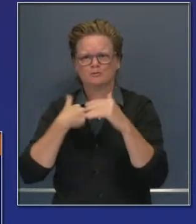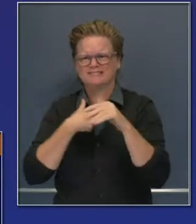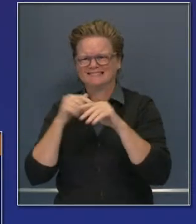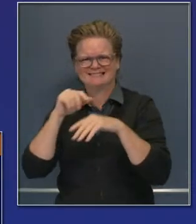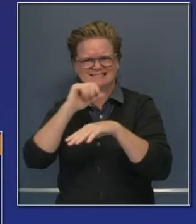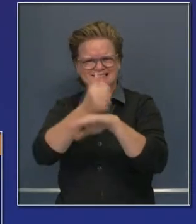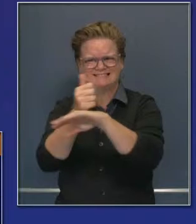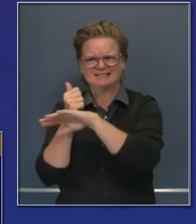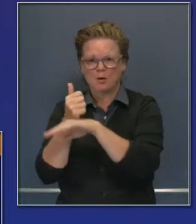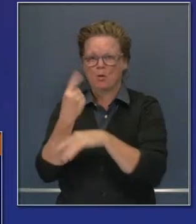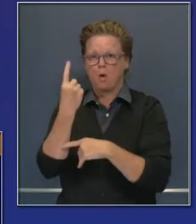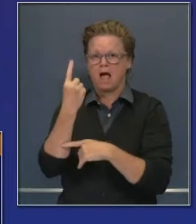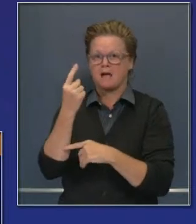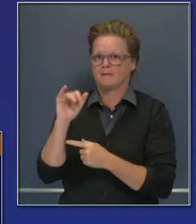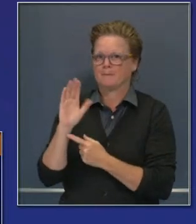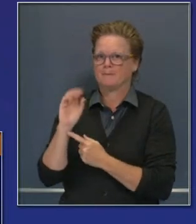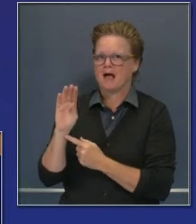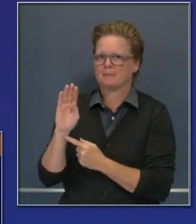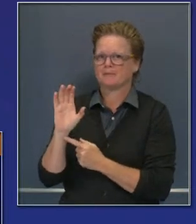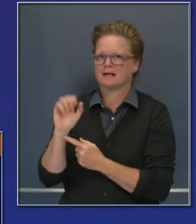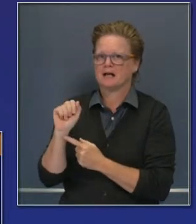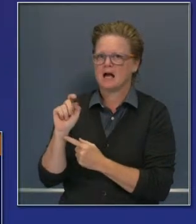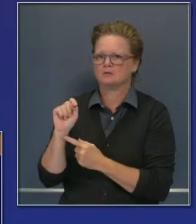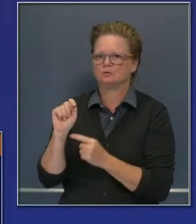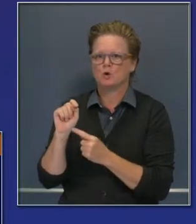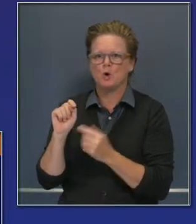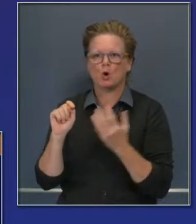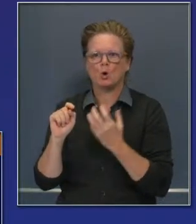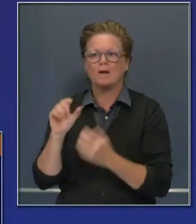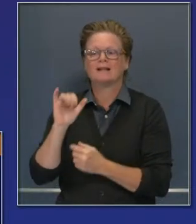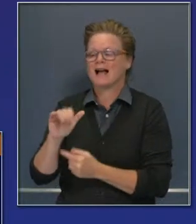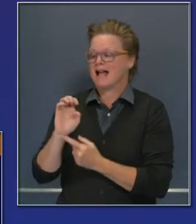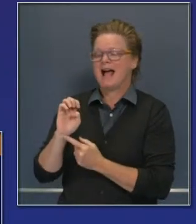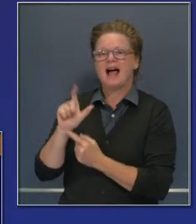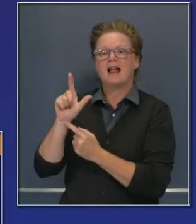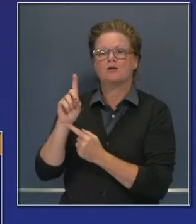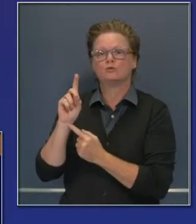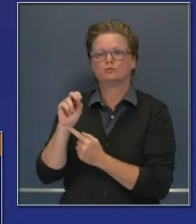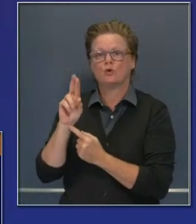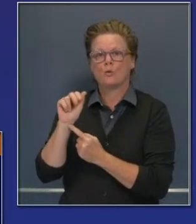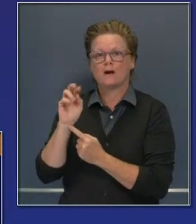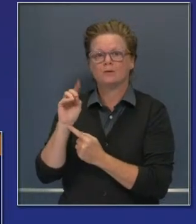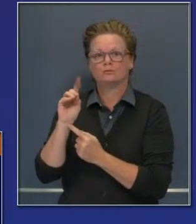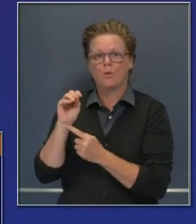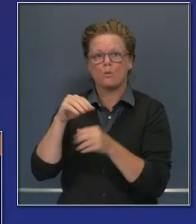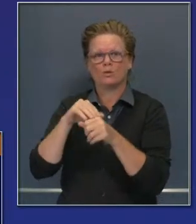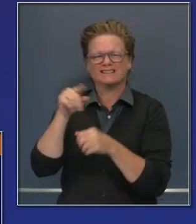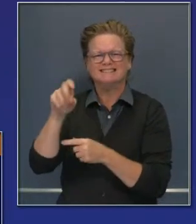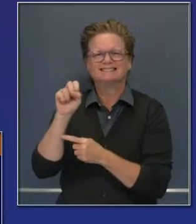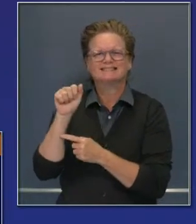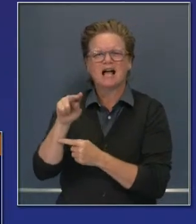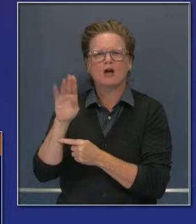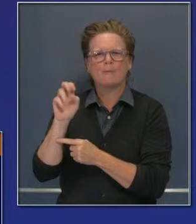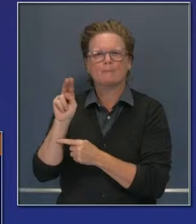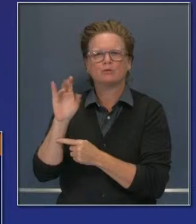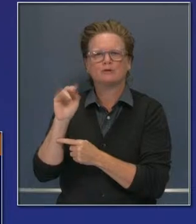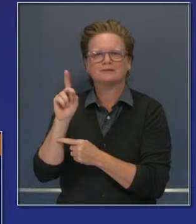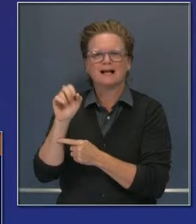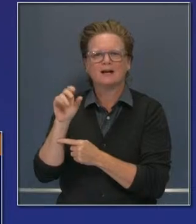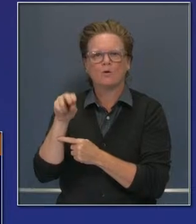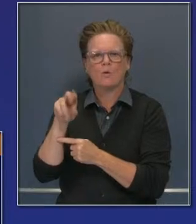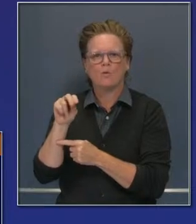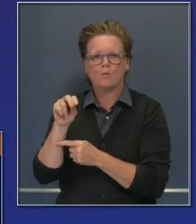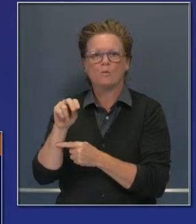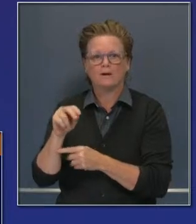the El Dorado Fire, which we made some progress last week, 60% containment on that fire, 18,000